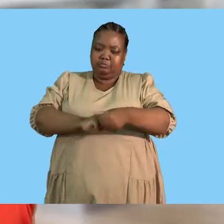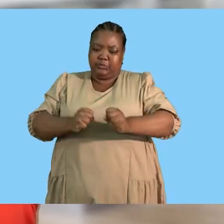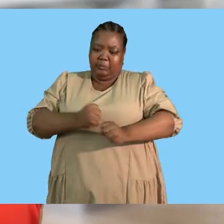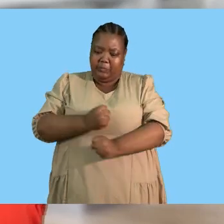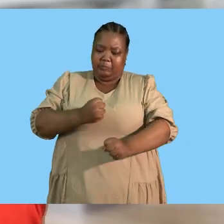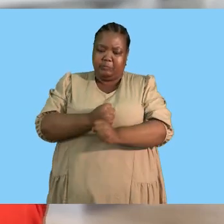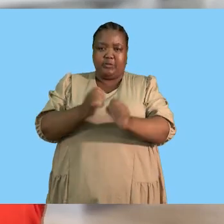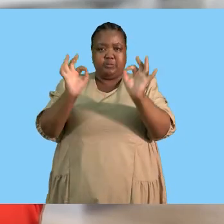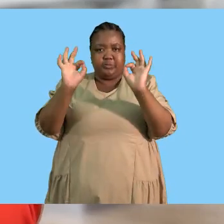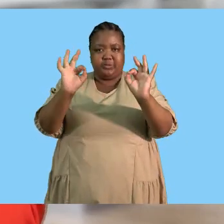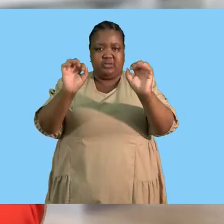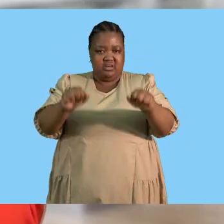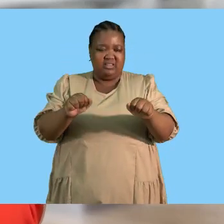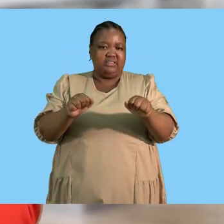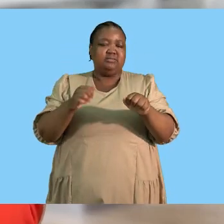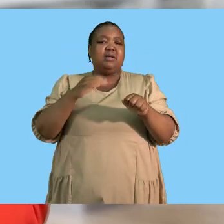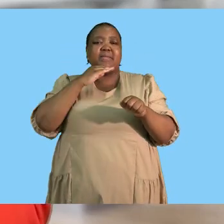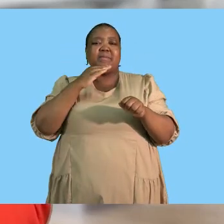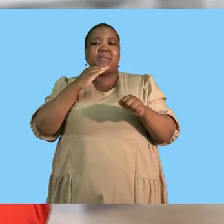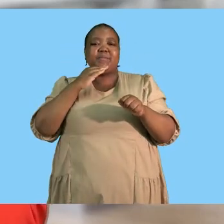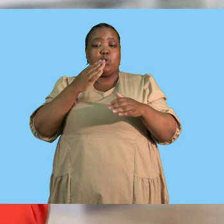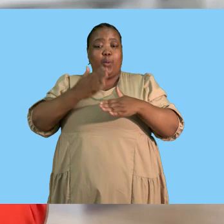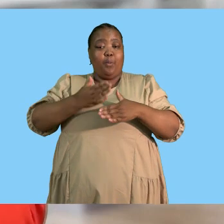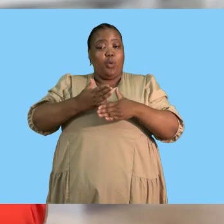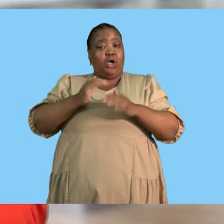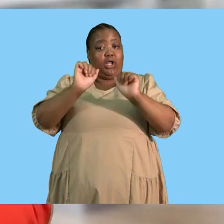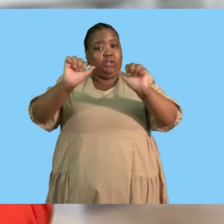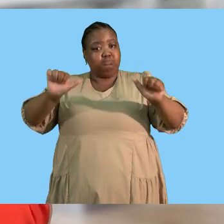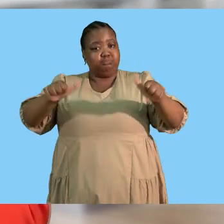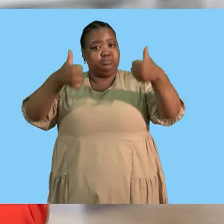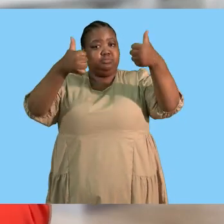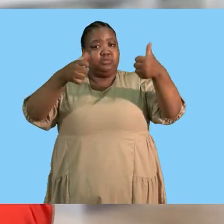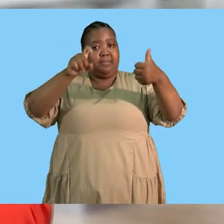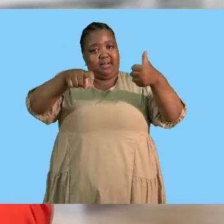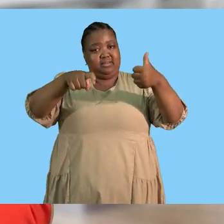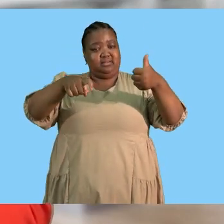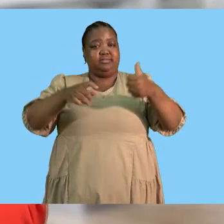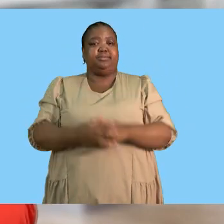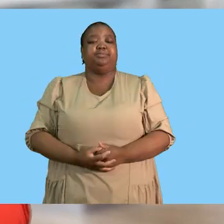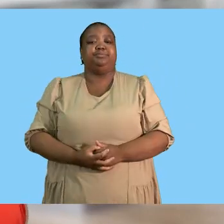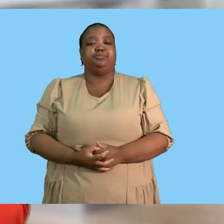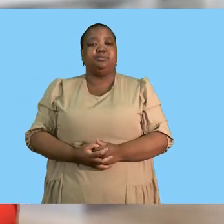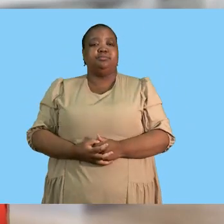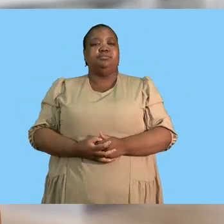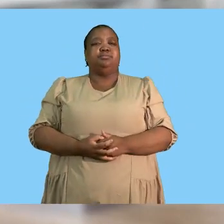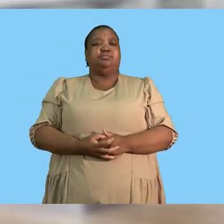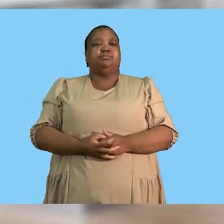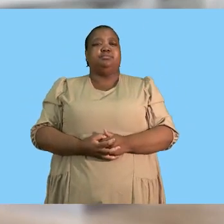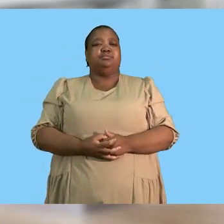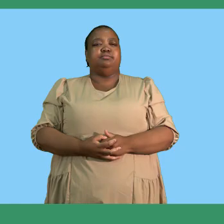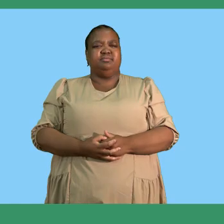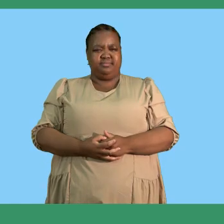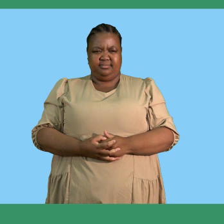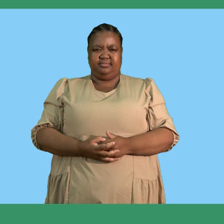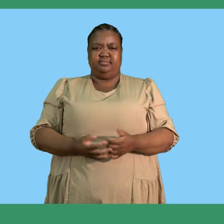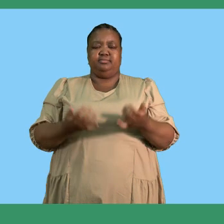job effectively and efficiently, or in simple terms, you must be good at your job. Now let's also take a